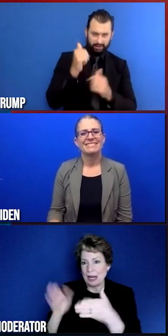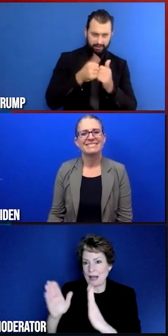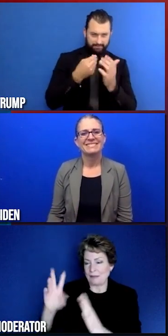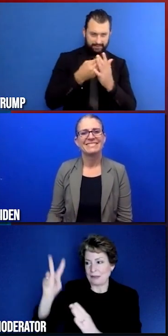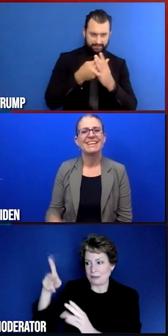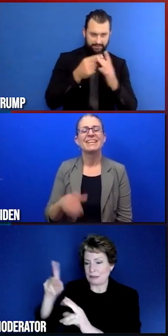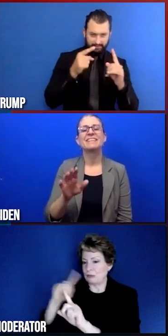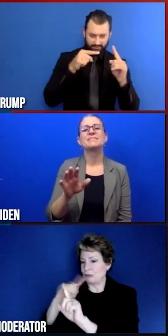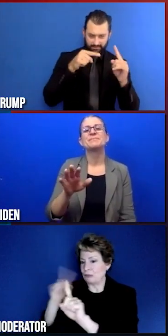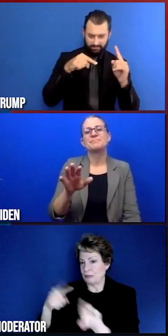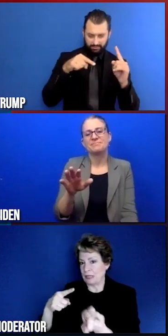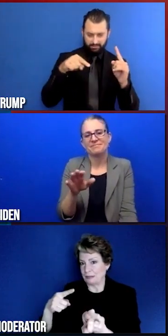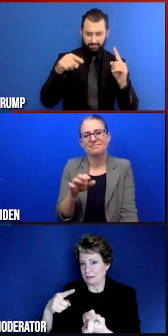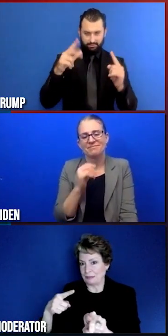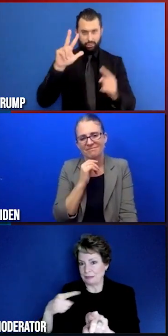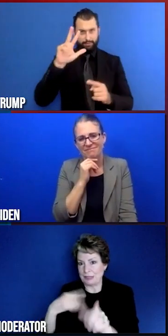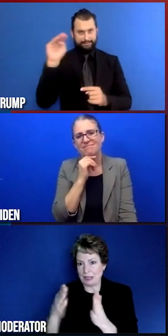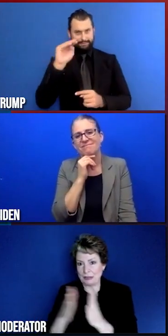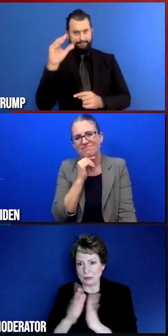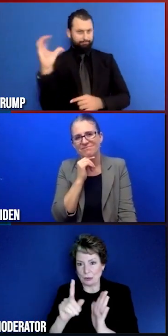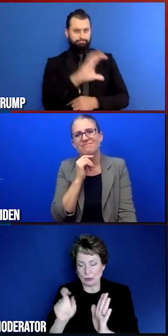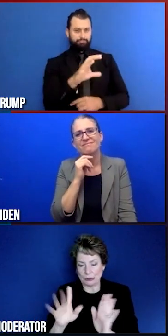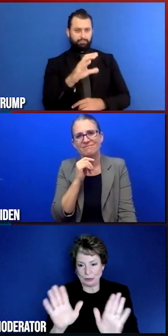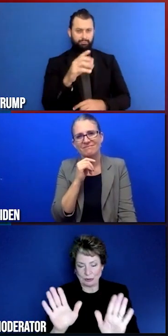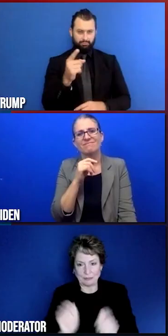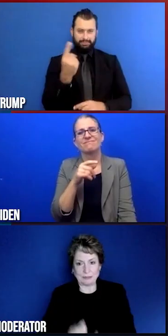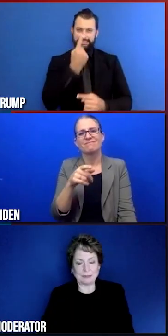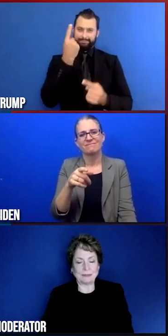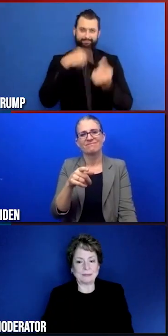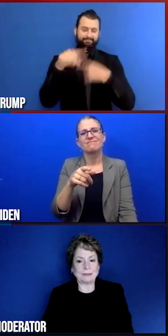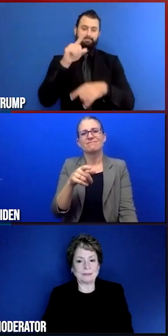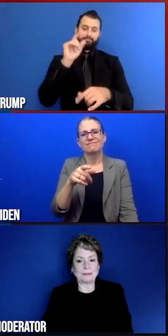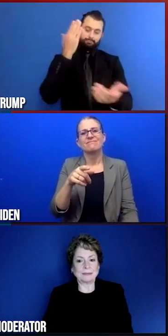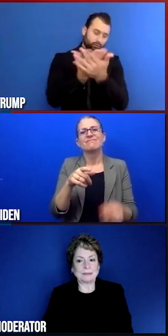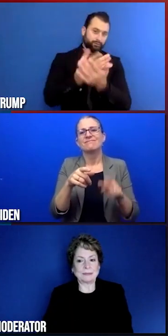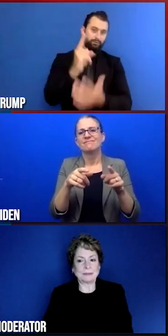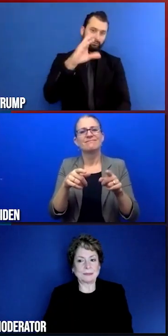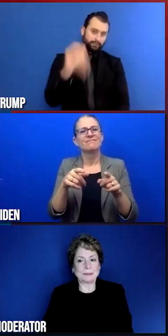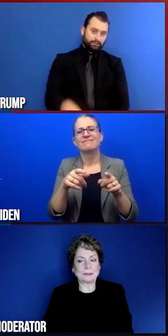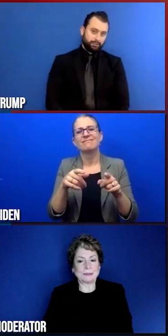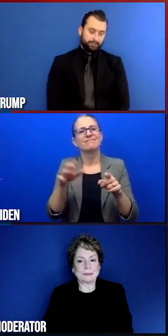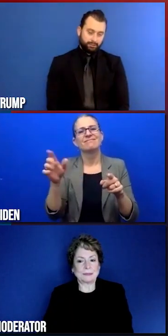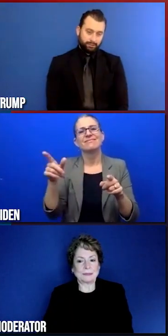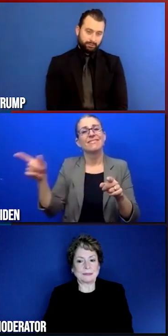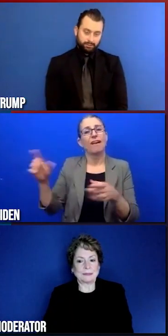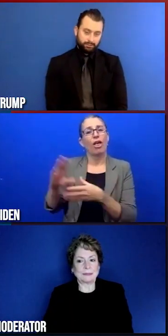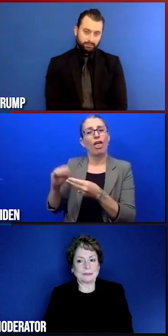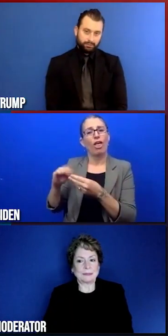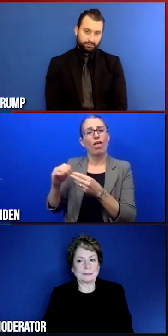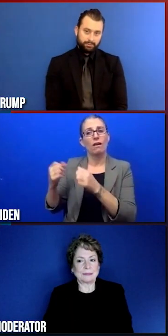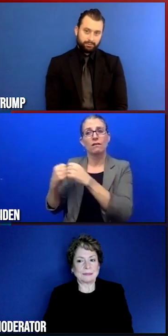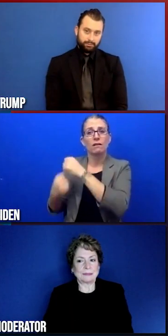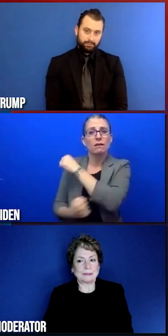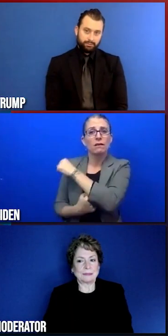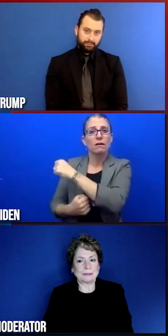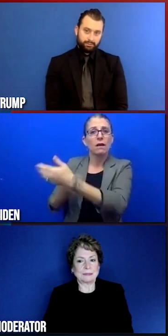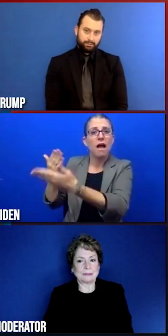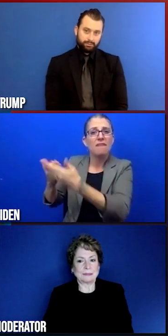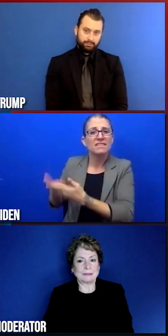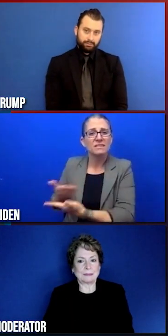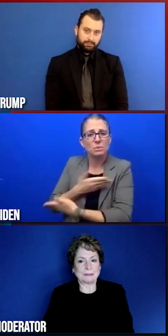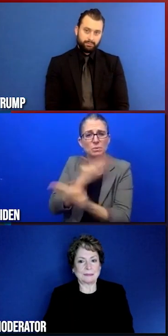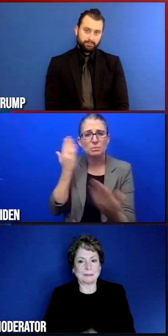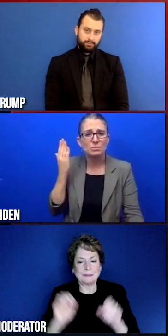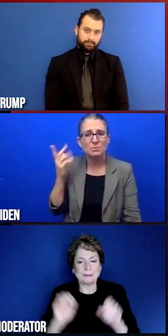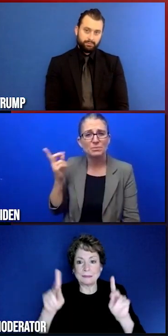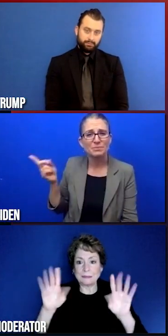quickly. No basis for that. Everybody investigated that. No one said anything he did was wrong in Ukraine. Okay, President Trump, this is for you. Since you took office, you've